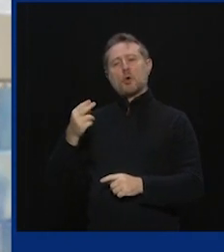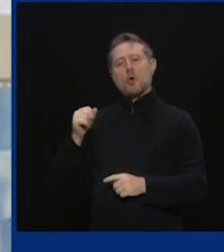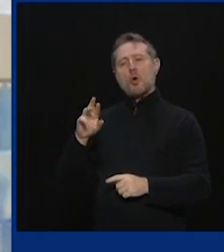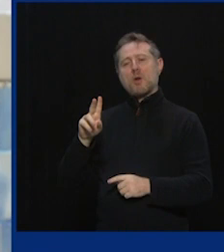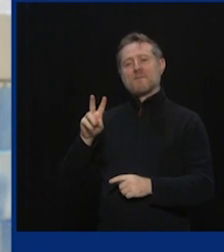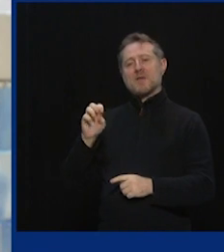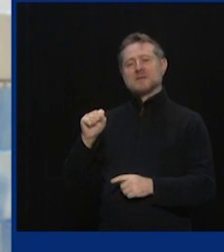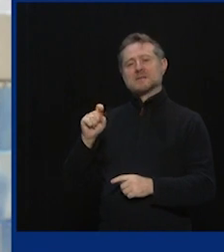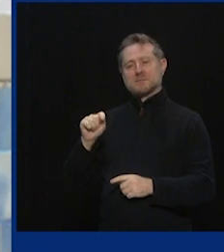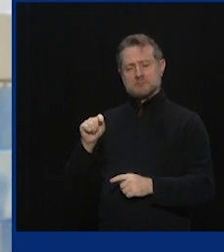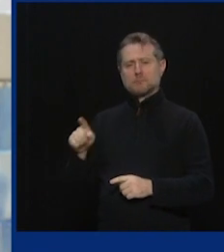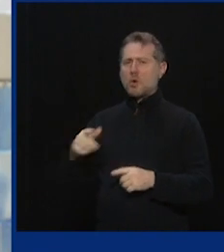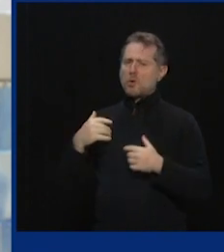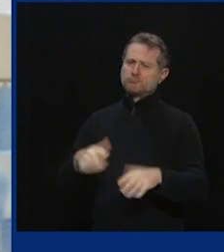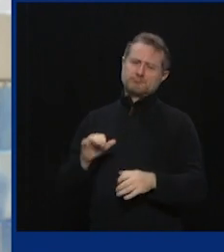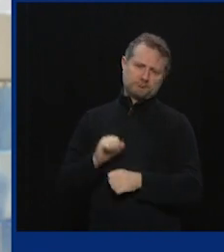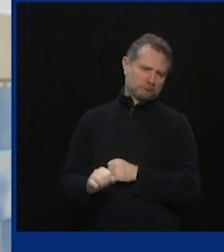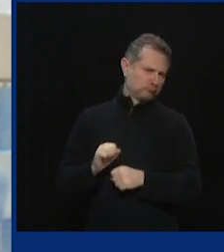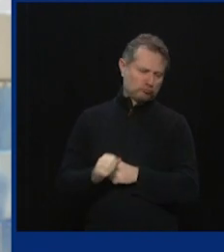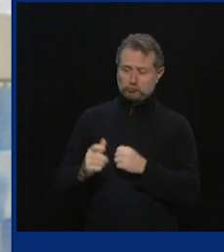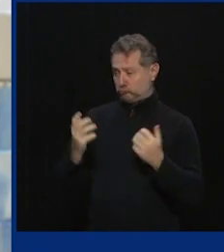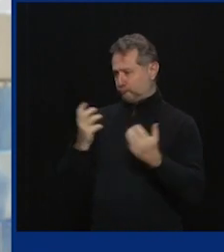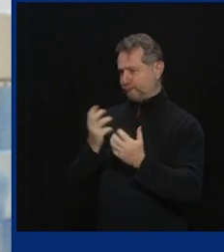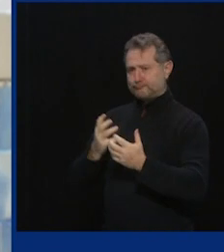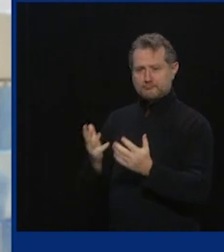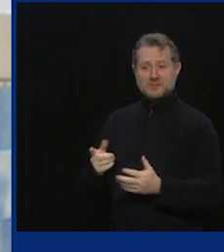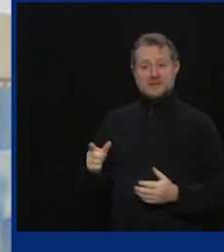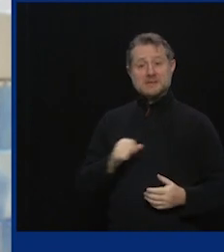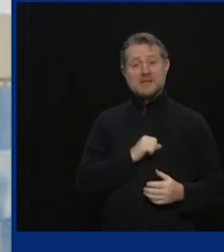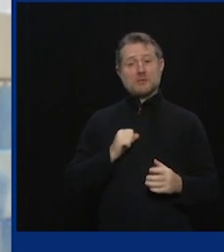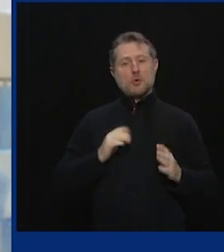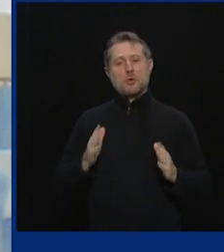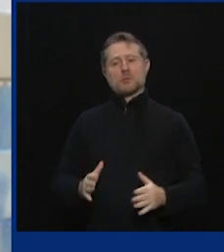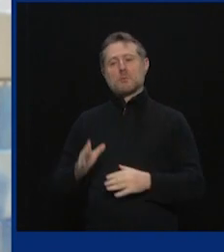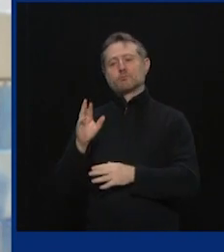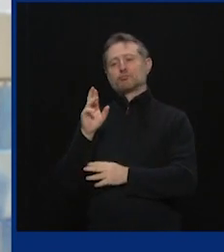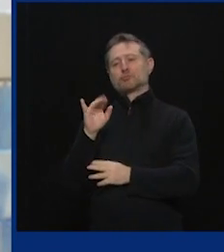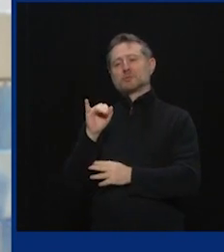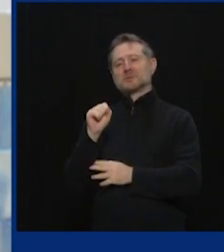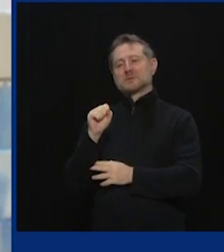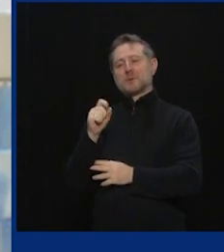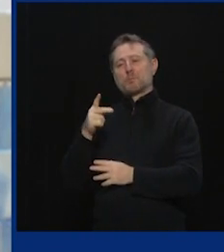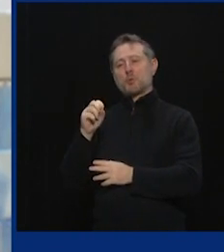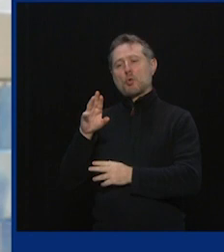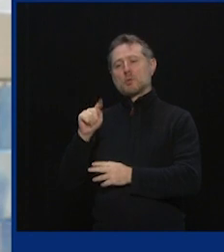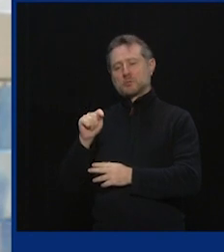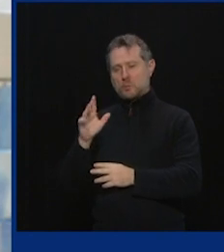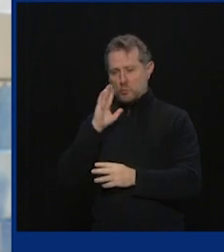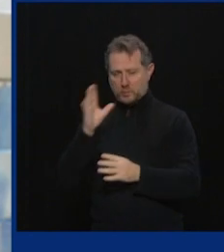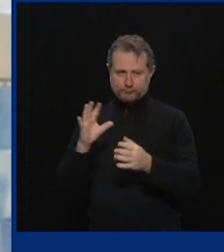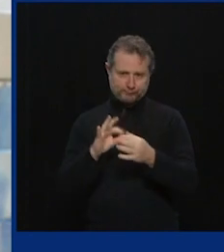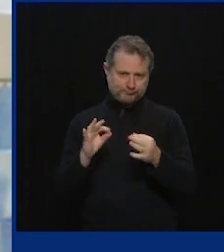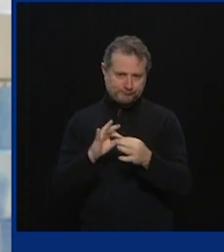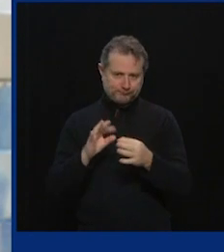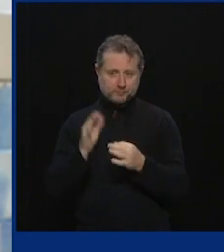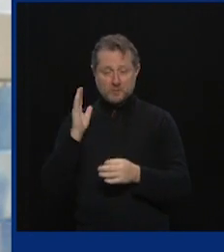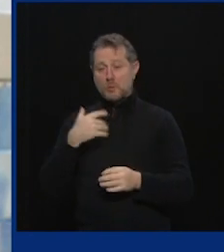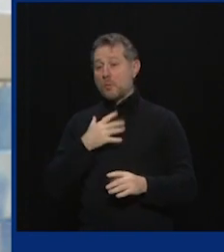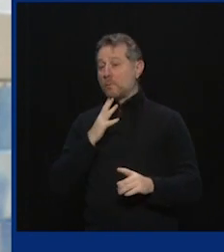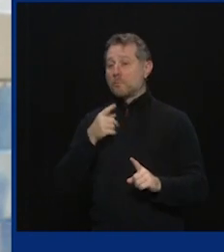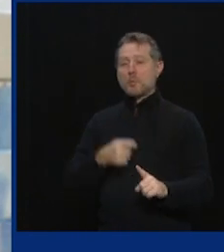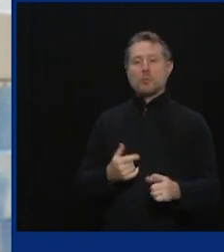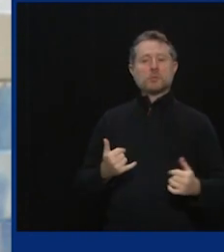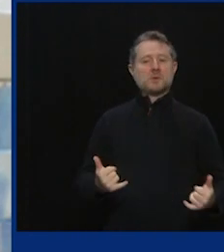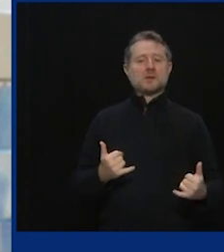thank all of you. I think Senator Brisport will be here as well in a few minutes. Today is about feeding people. It's very